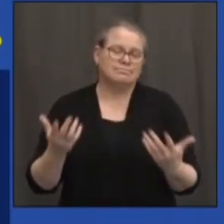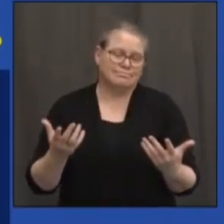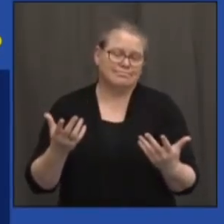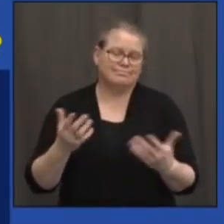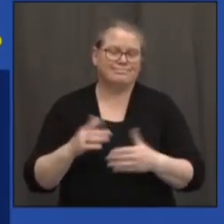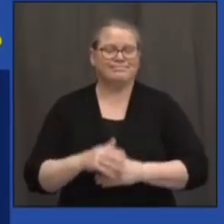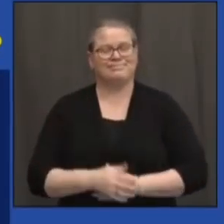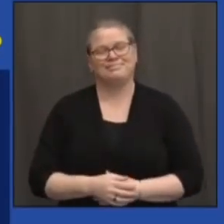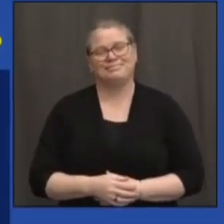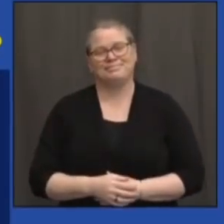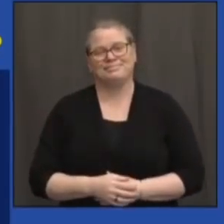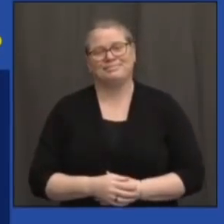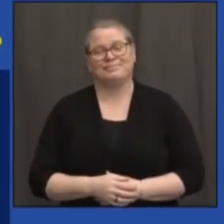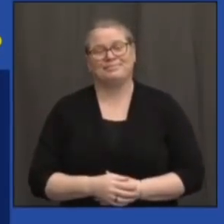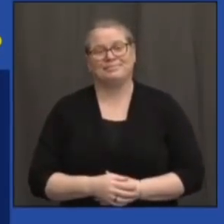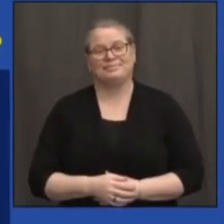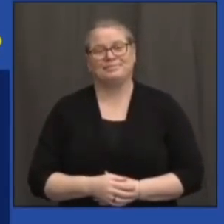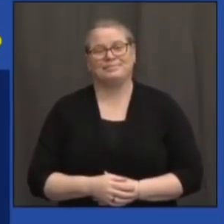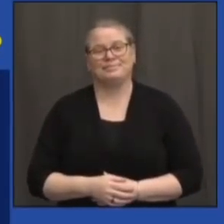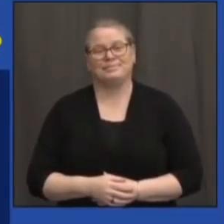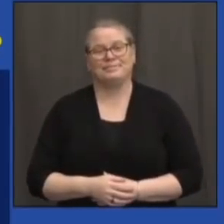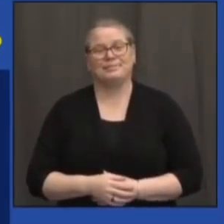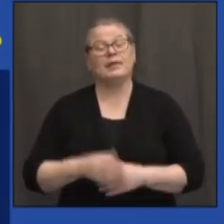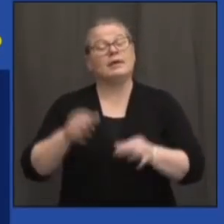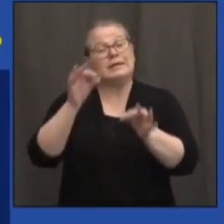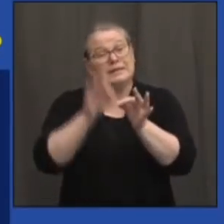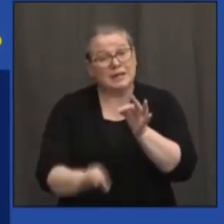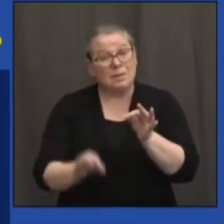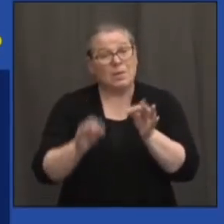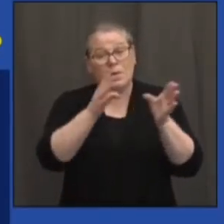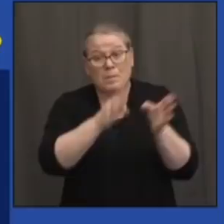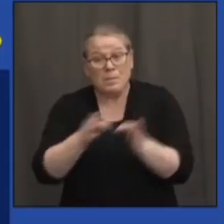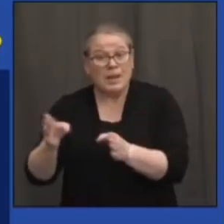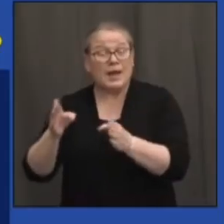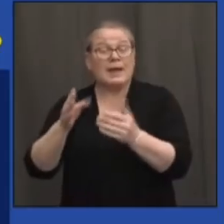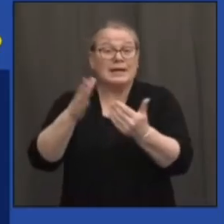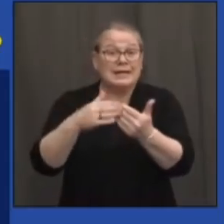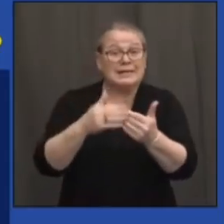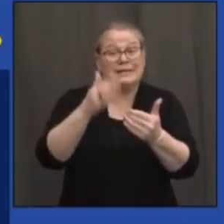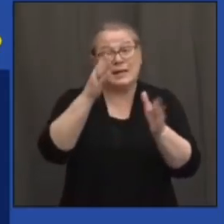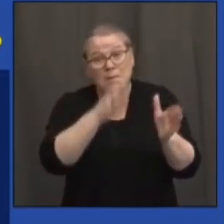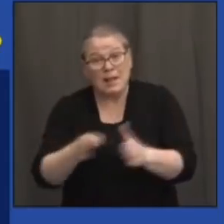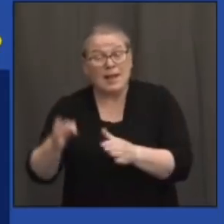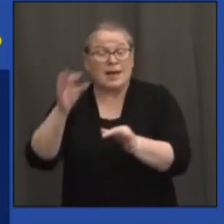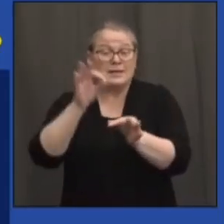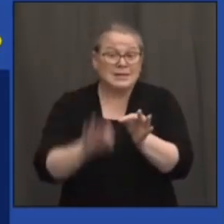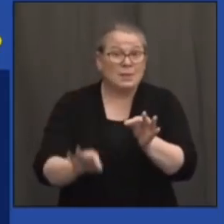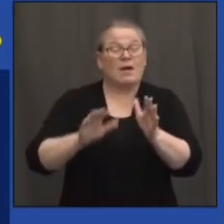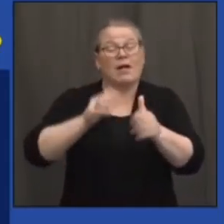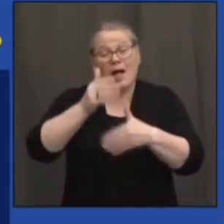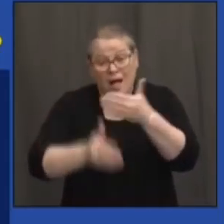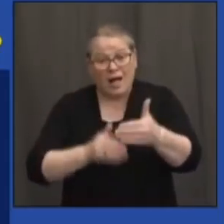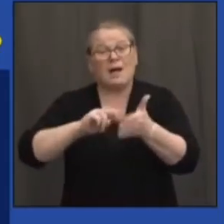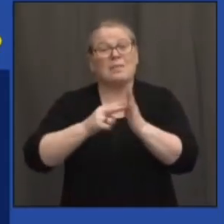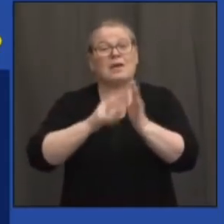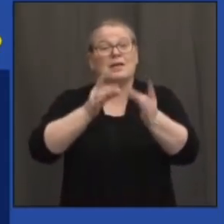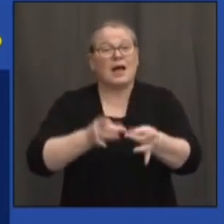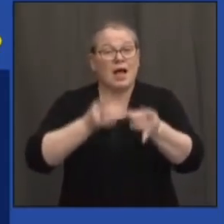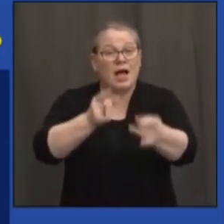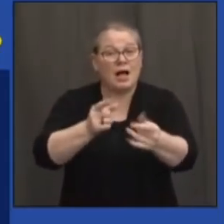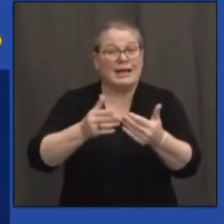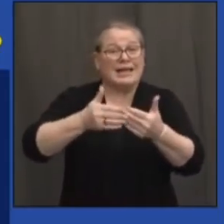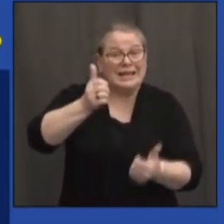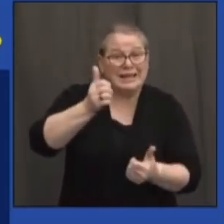Simplicity means equity, and it also is in the interests of public health. And by categorizing by